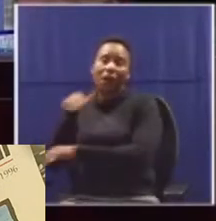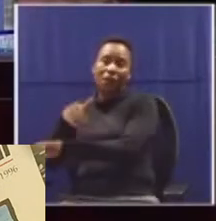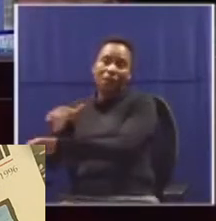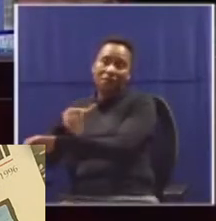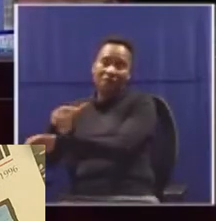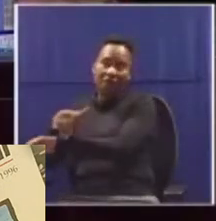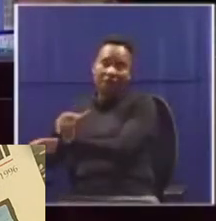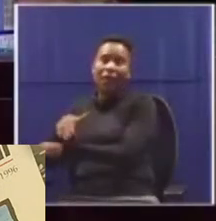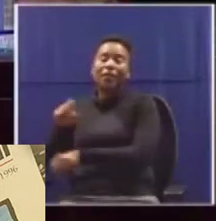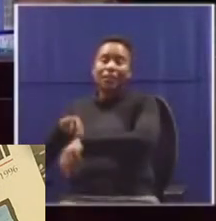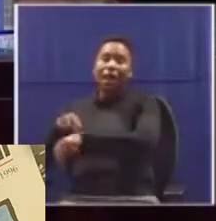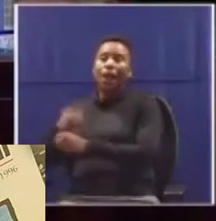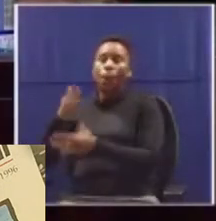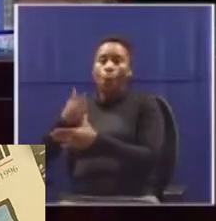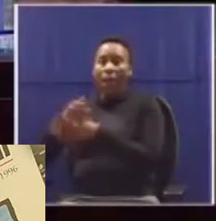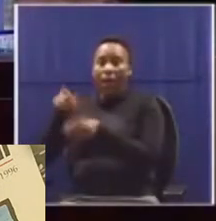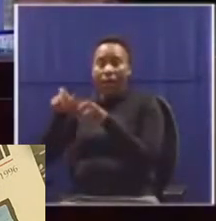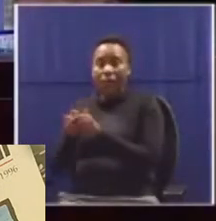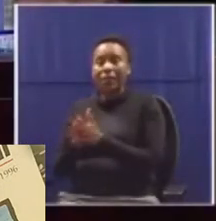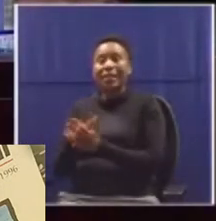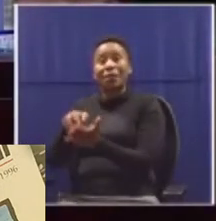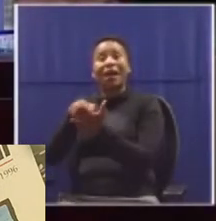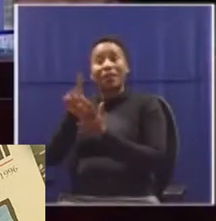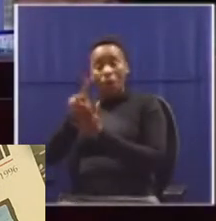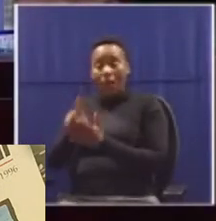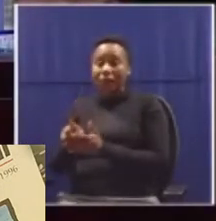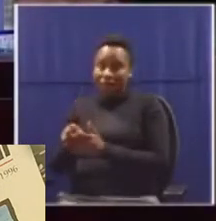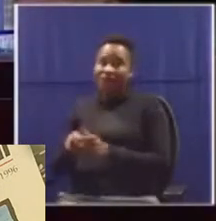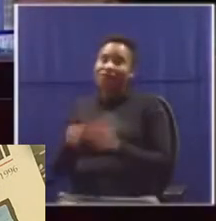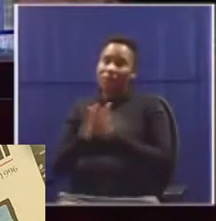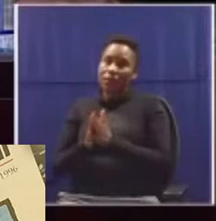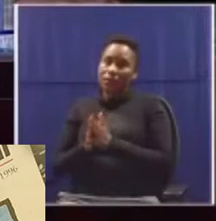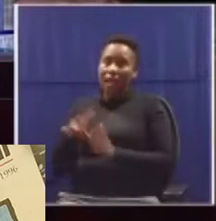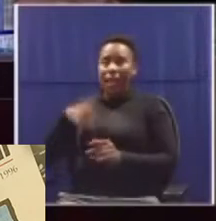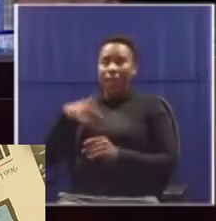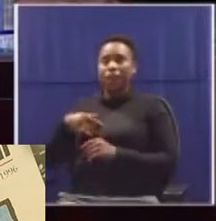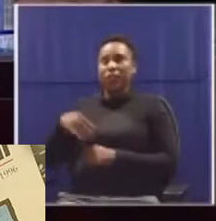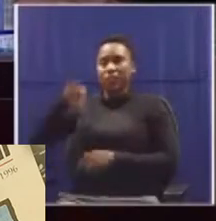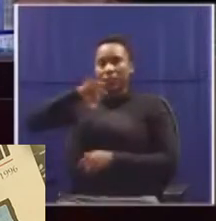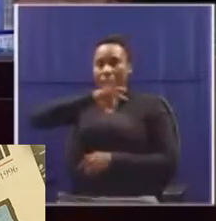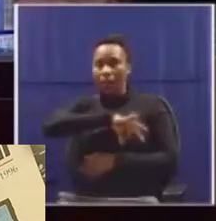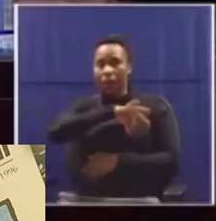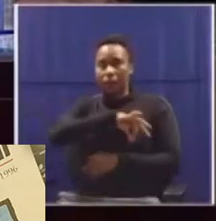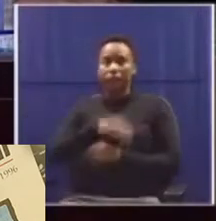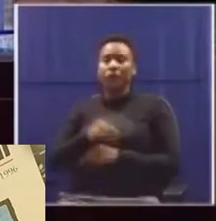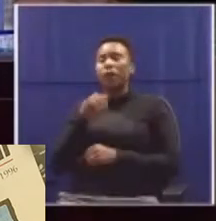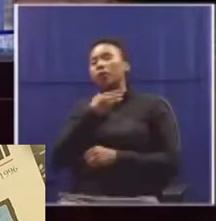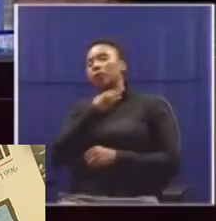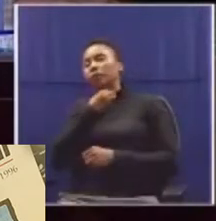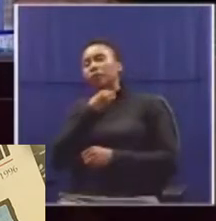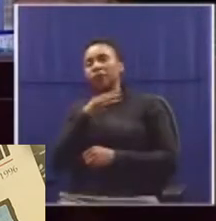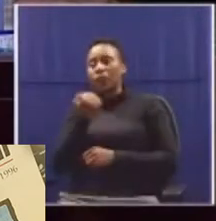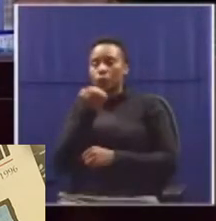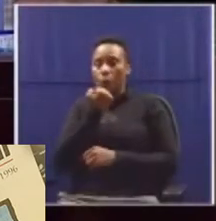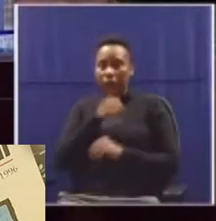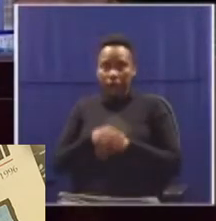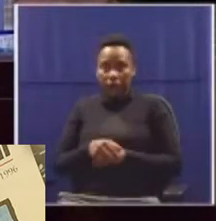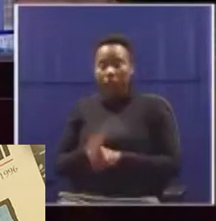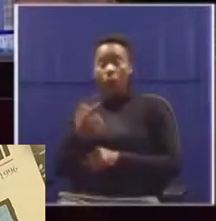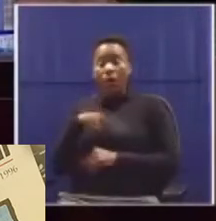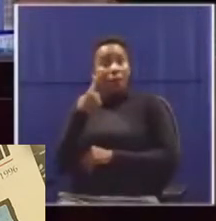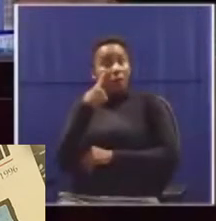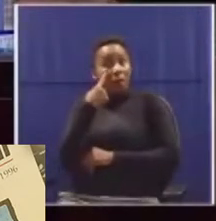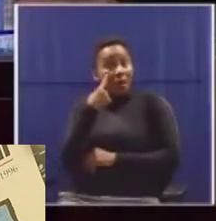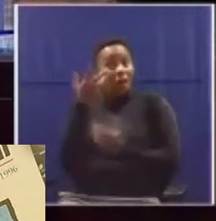workers demanded a living wage my apology we have witnessed the